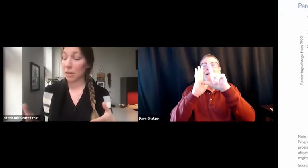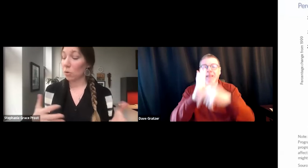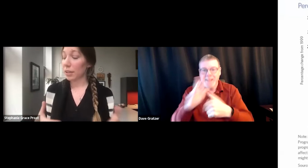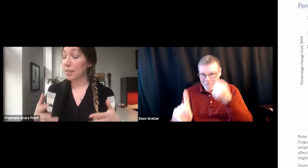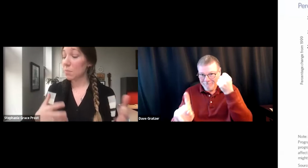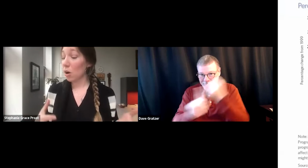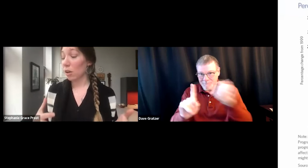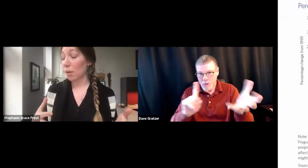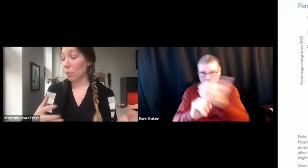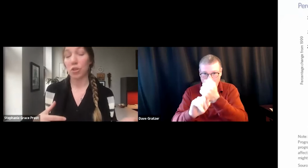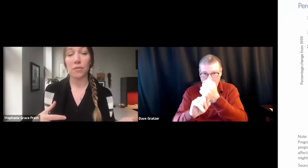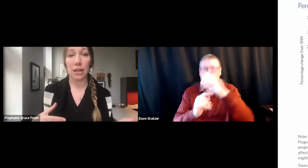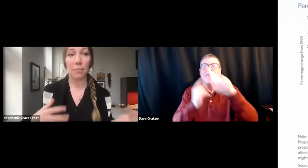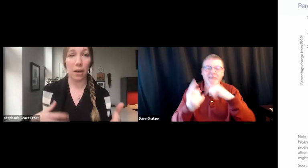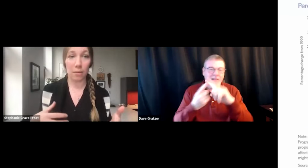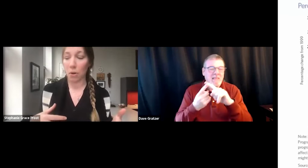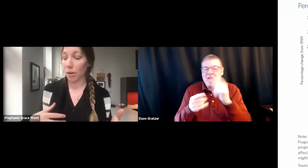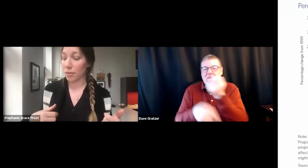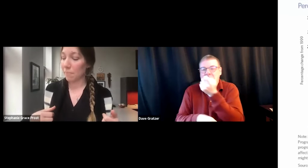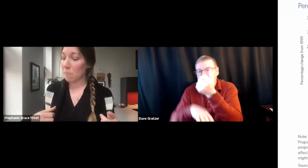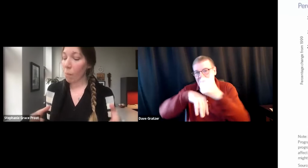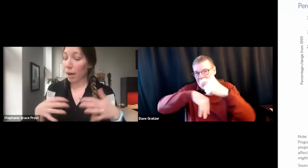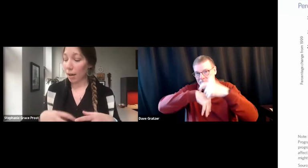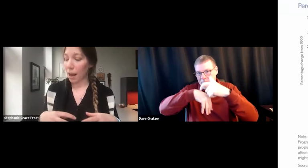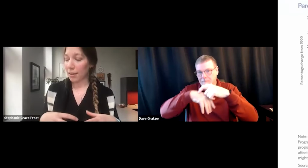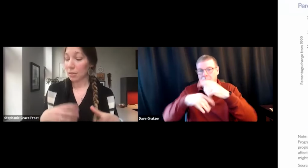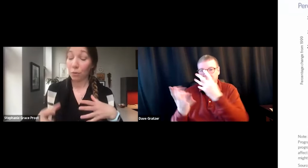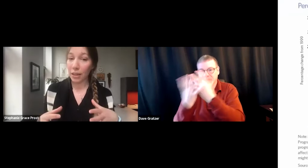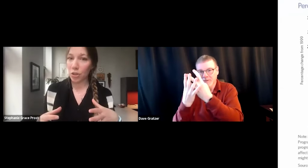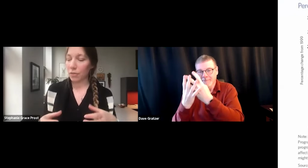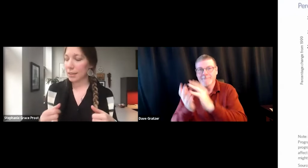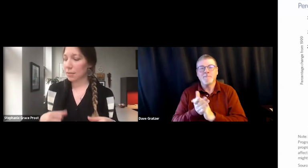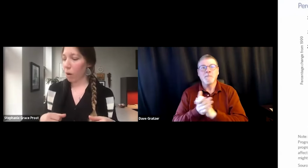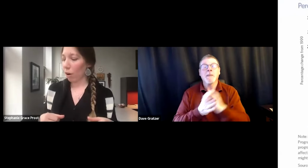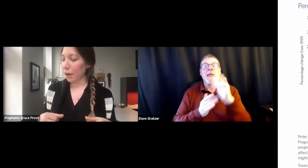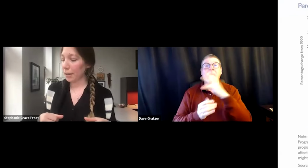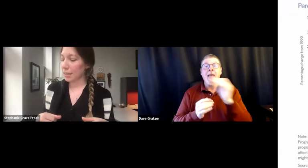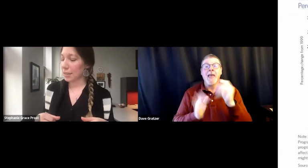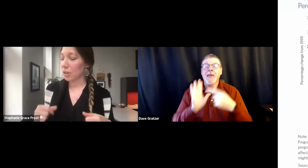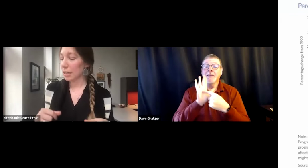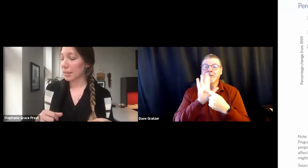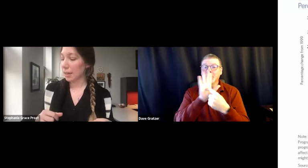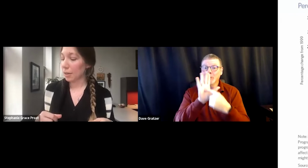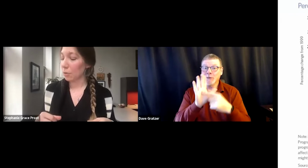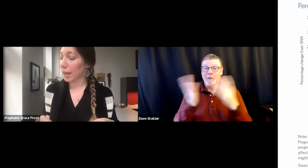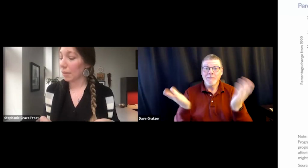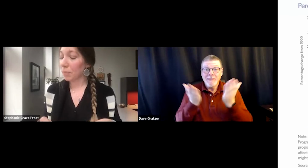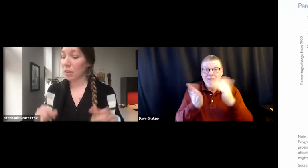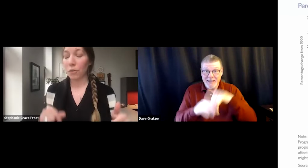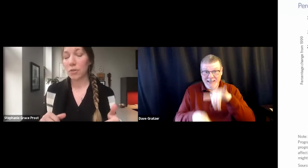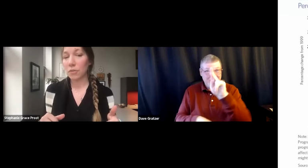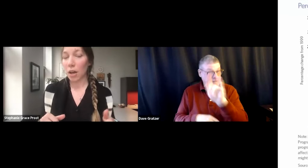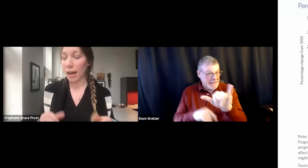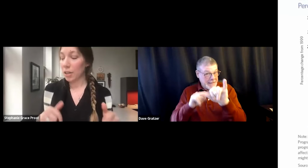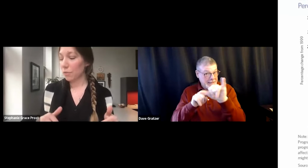having spent only a small portion of time behind bars. As a reflection of this, our findings here in Kentucky relate